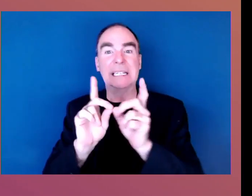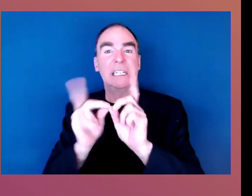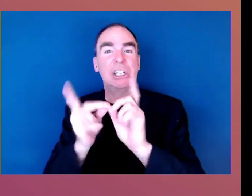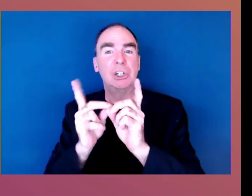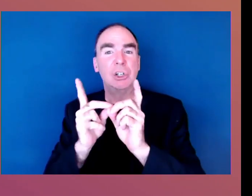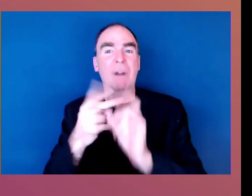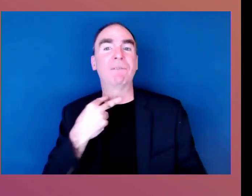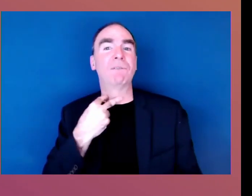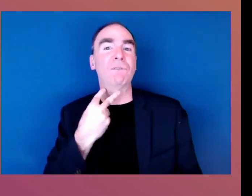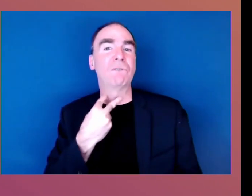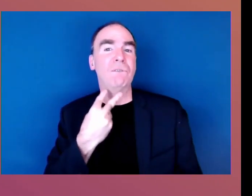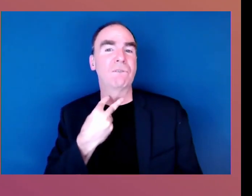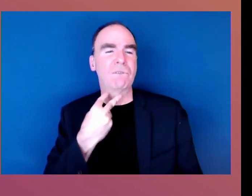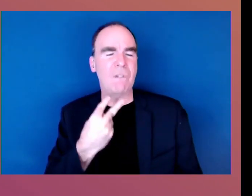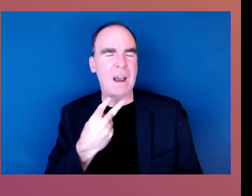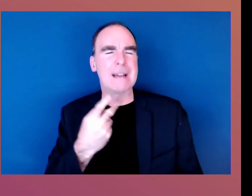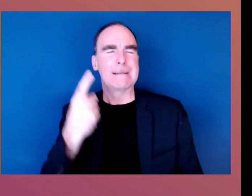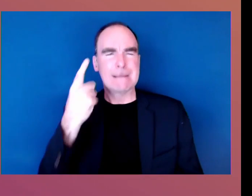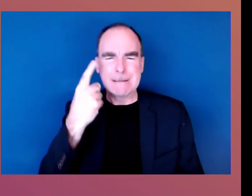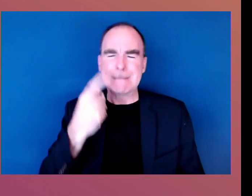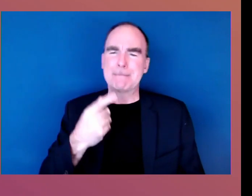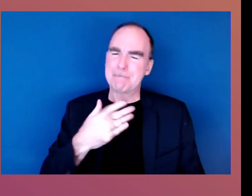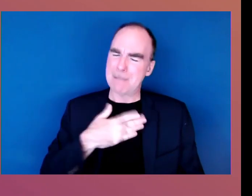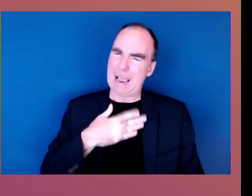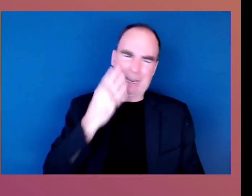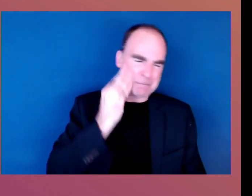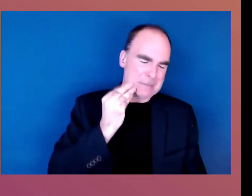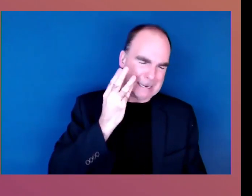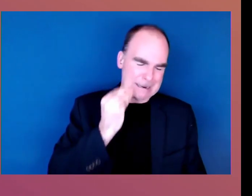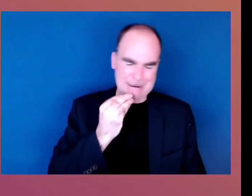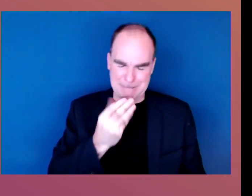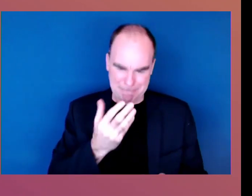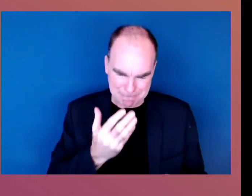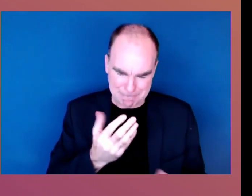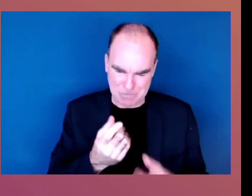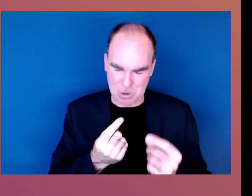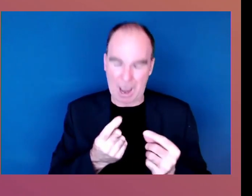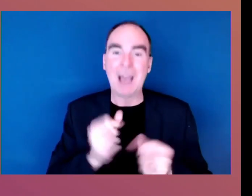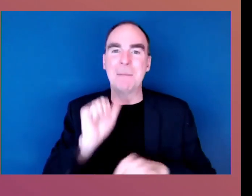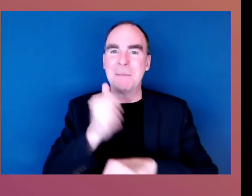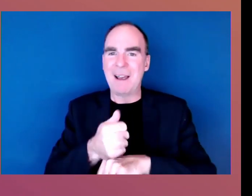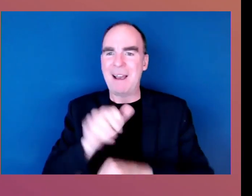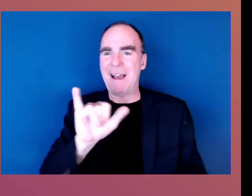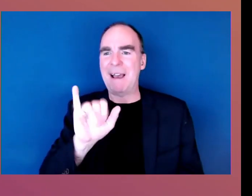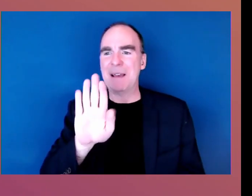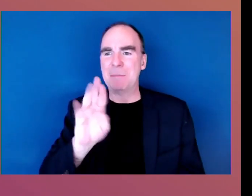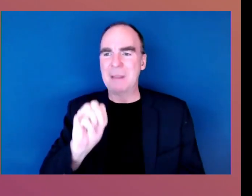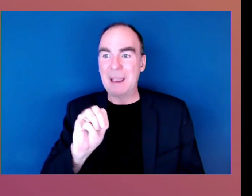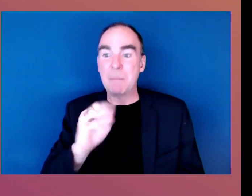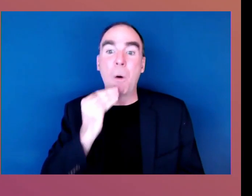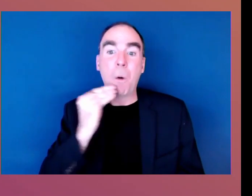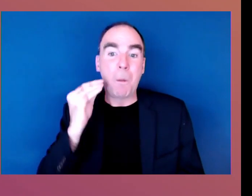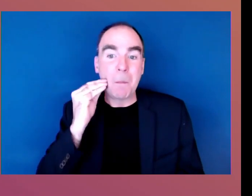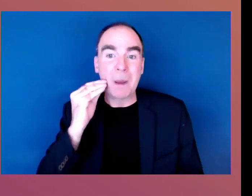user experience. That led me to develop the IBM Homepage Reader in 1997, first